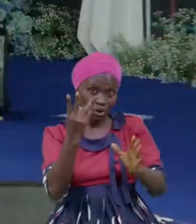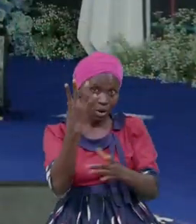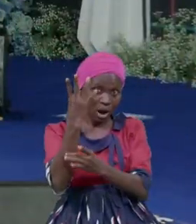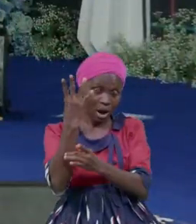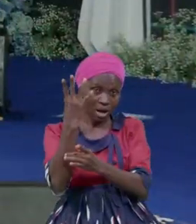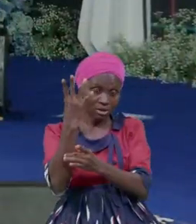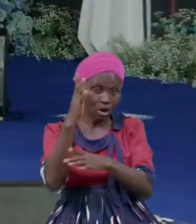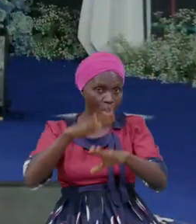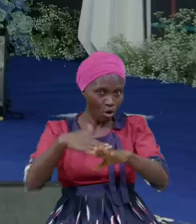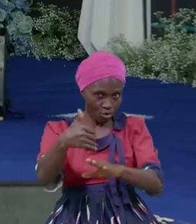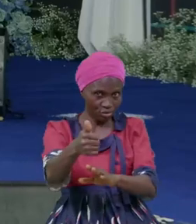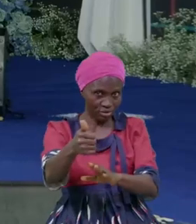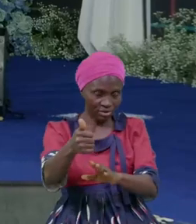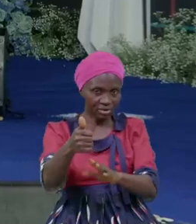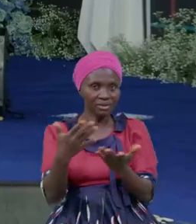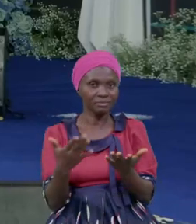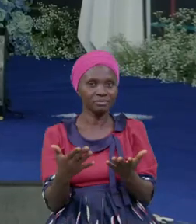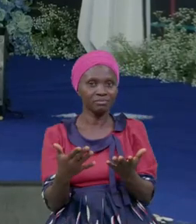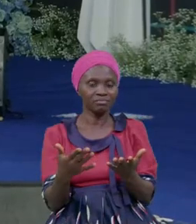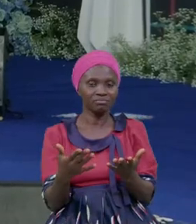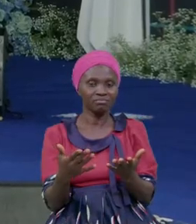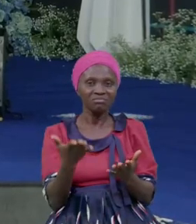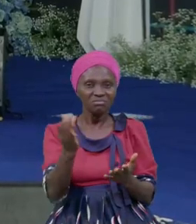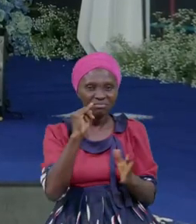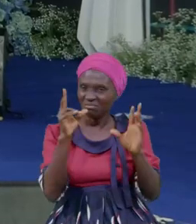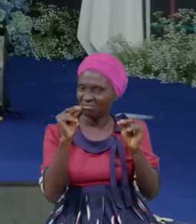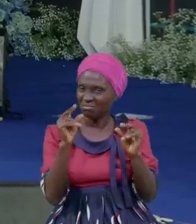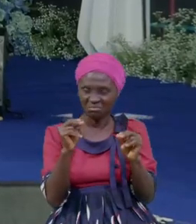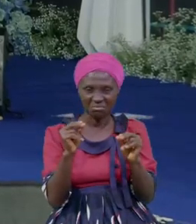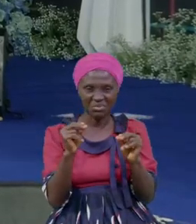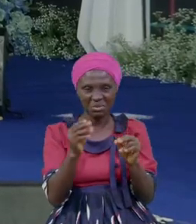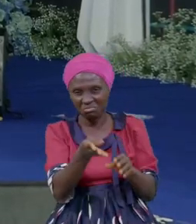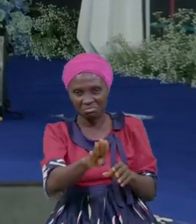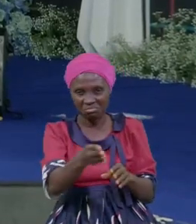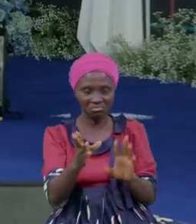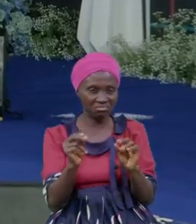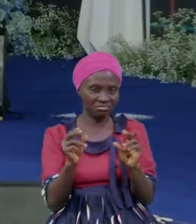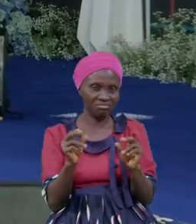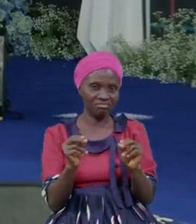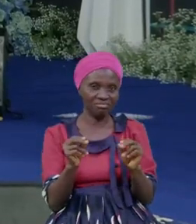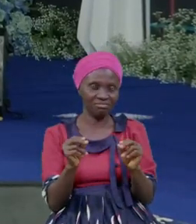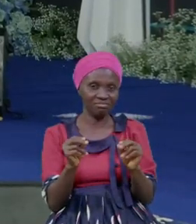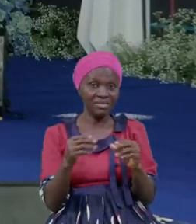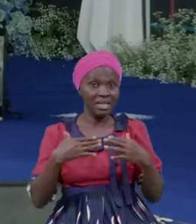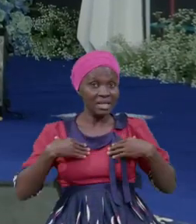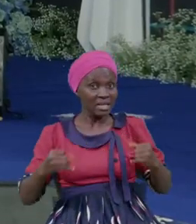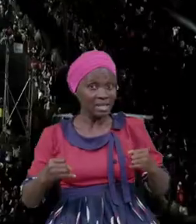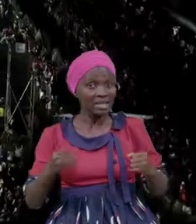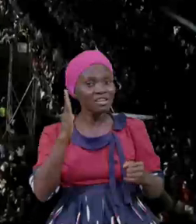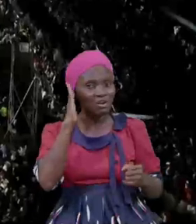yourself. There's no discrimination. There's no partiality. Healing will come to